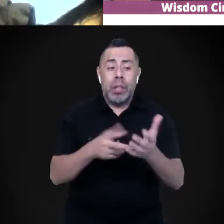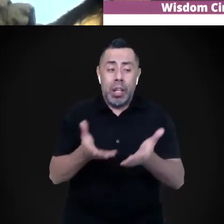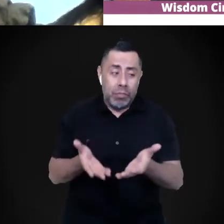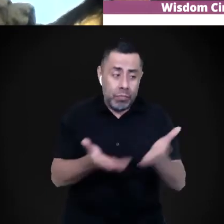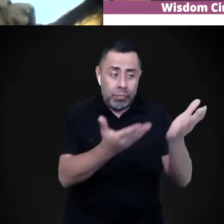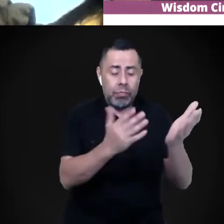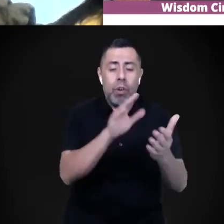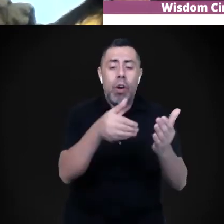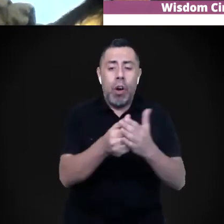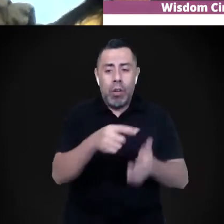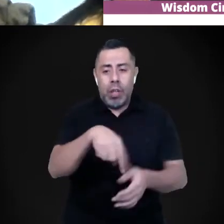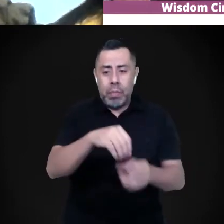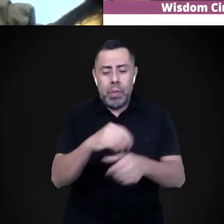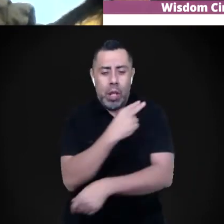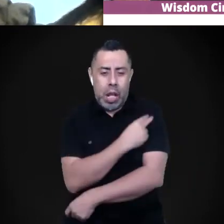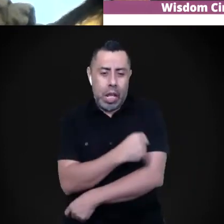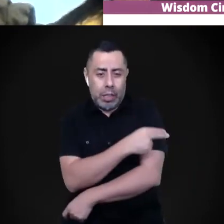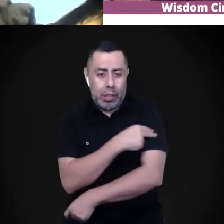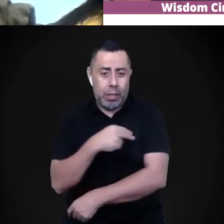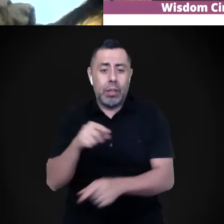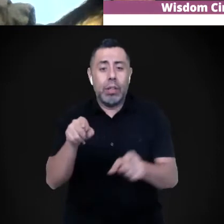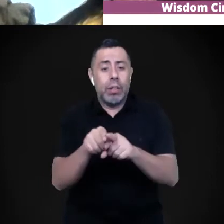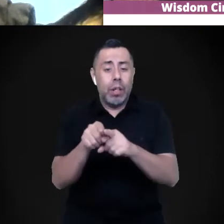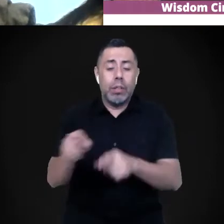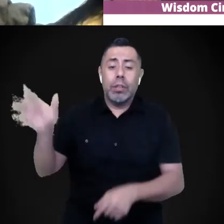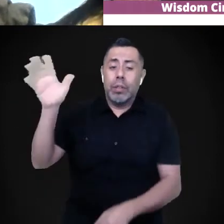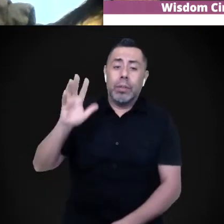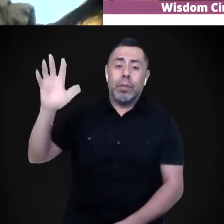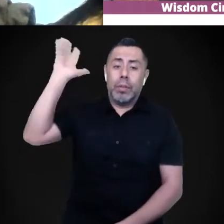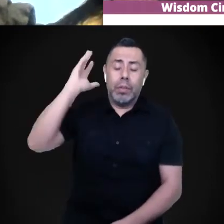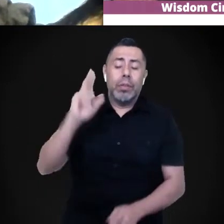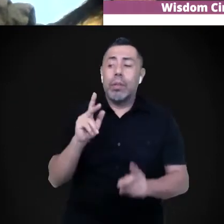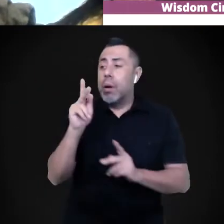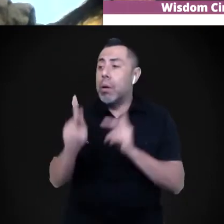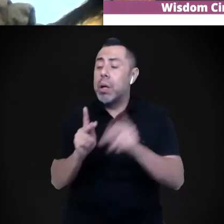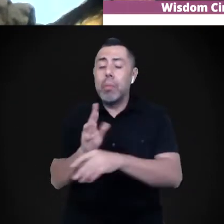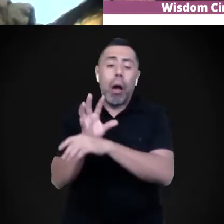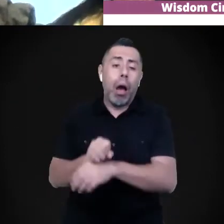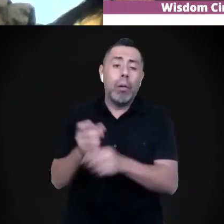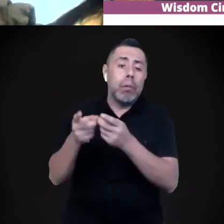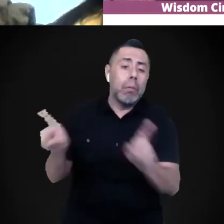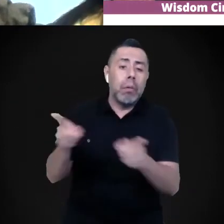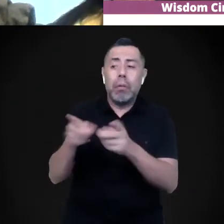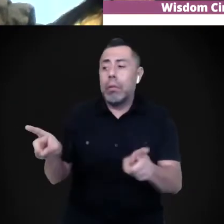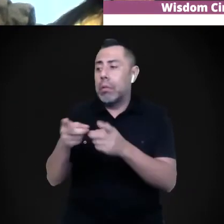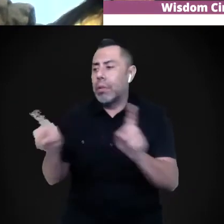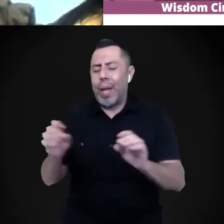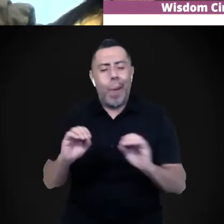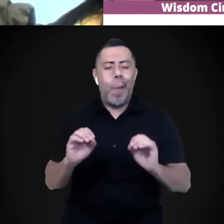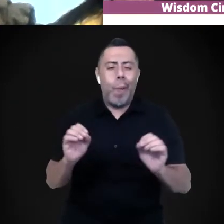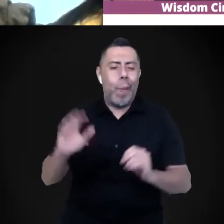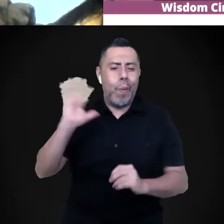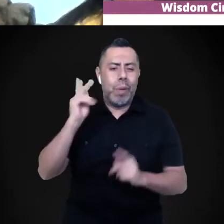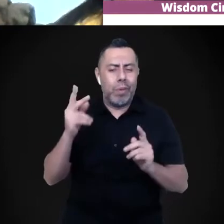know, divorce wasn't something that you heard of. It was frowned upon. And